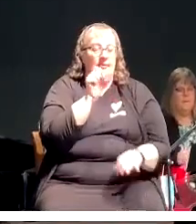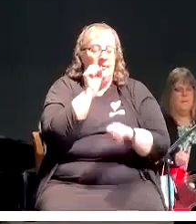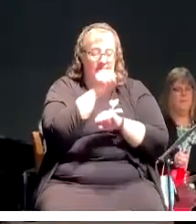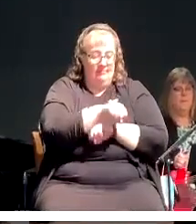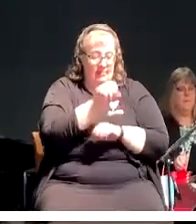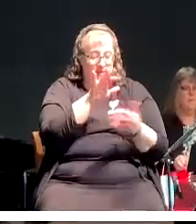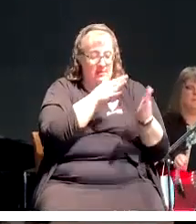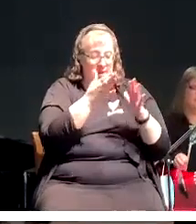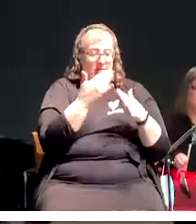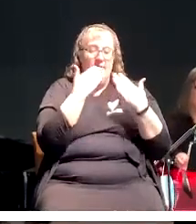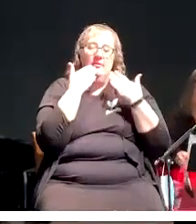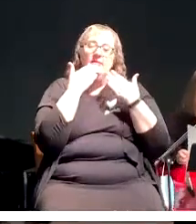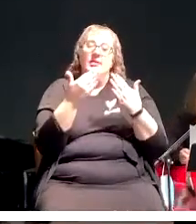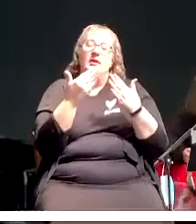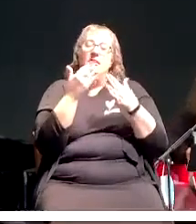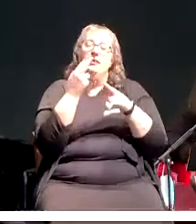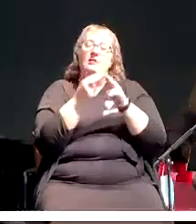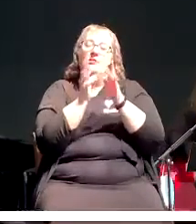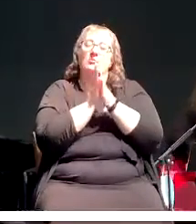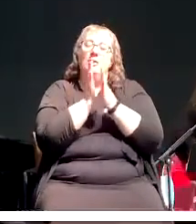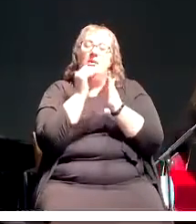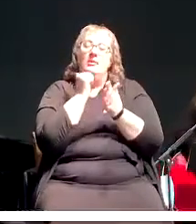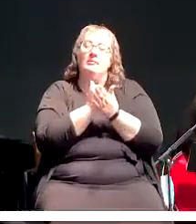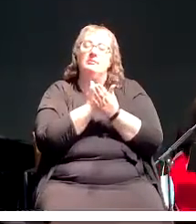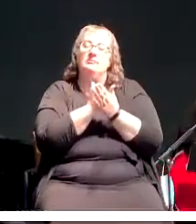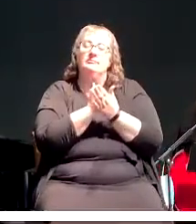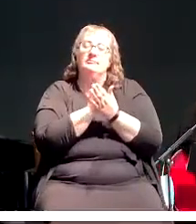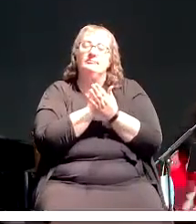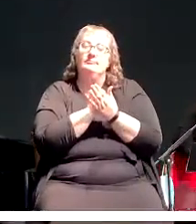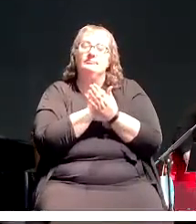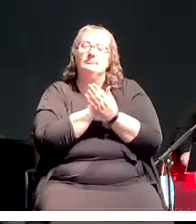We thank You. In Your name I pray. Amen.